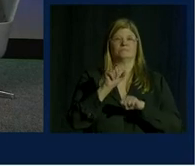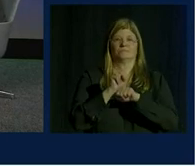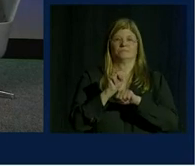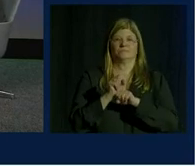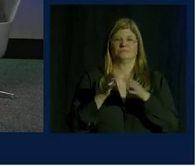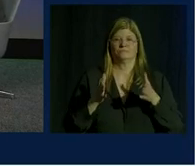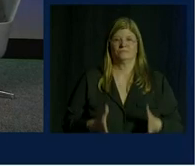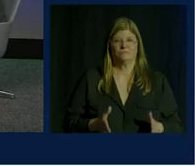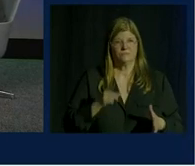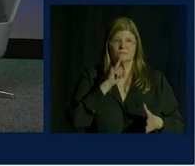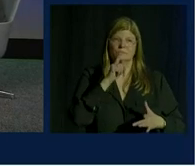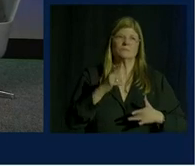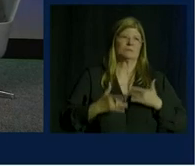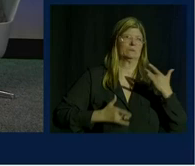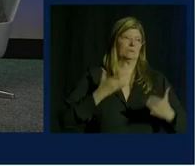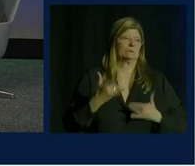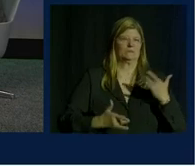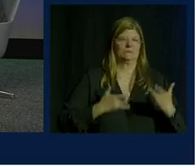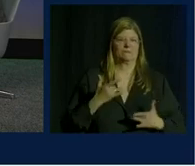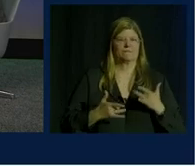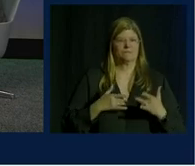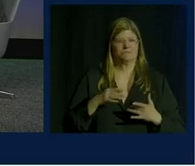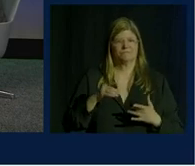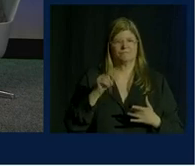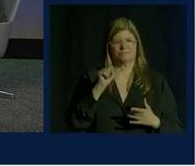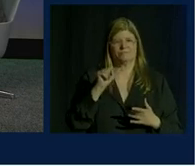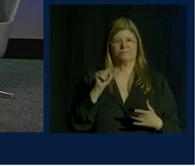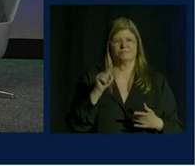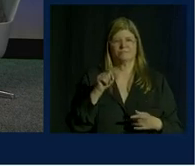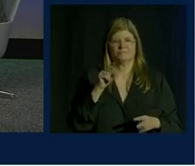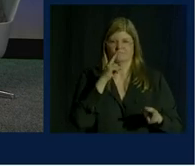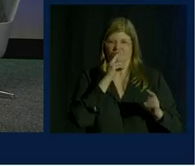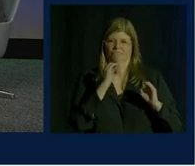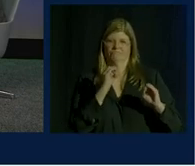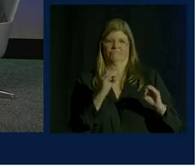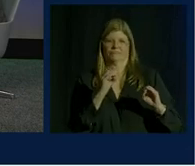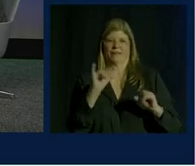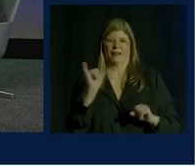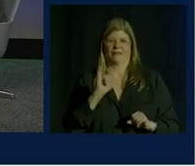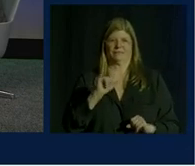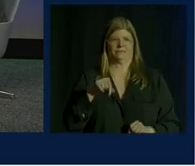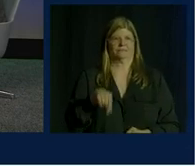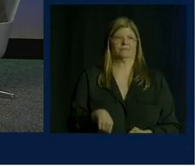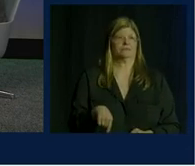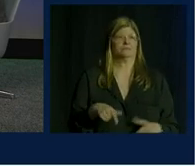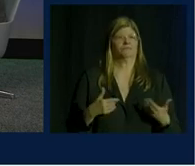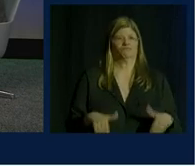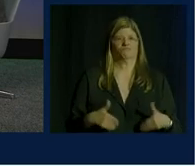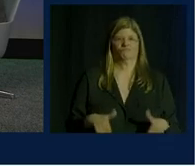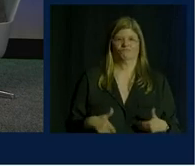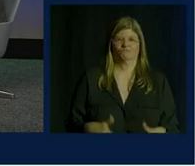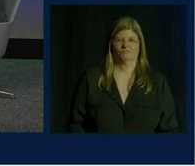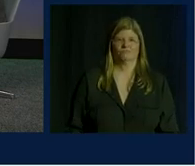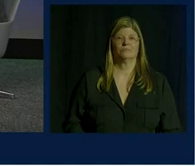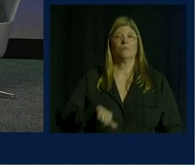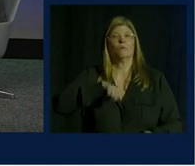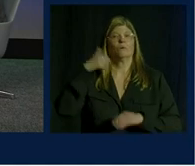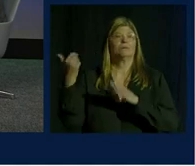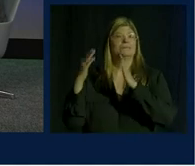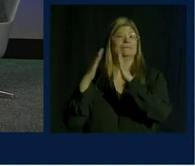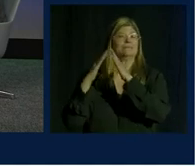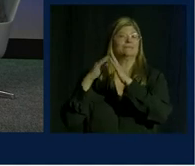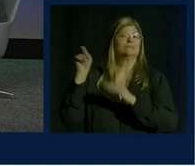and unique is that I haven't necessarily seen anything like this in other cities, and so that the fact that we started